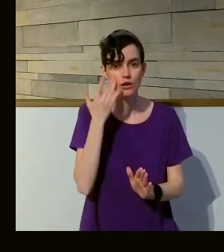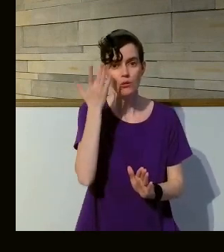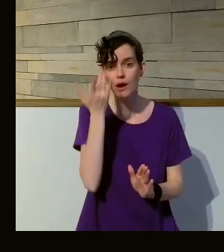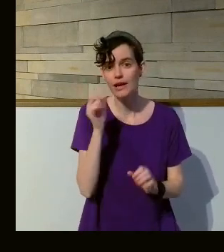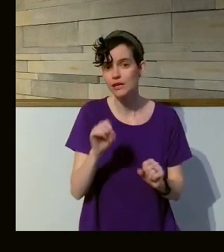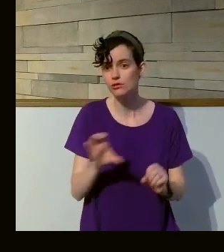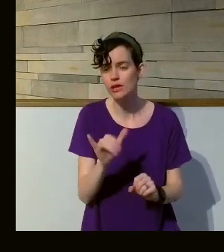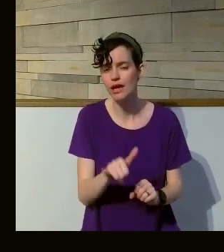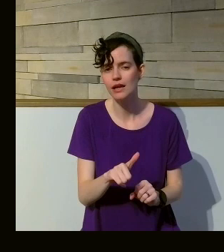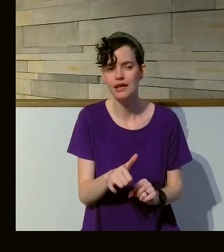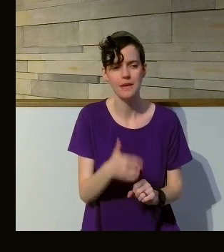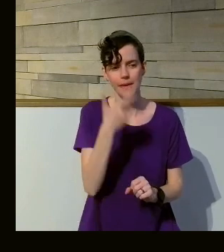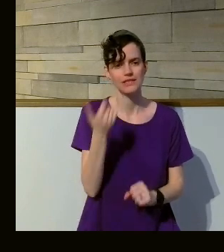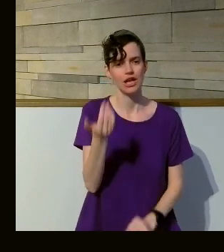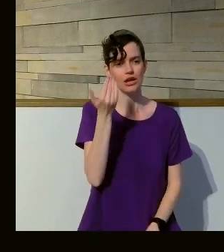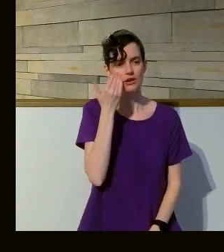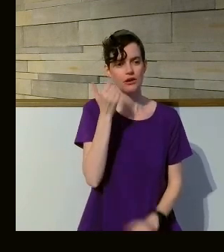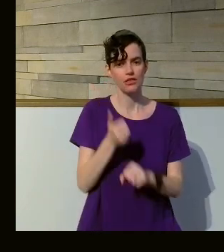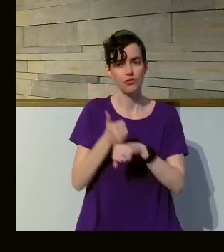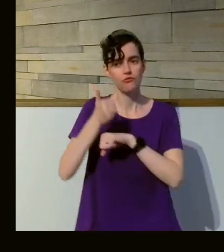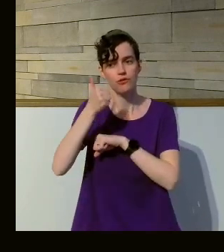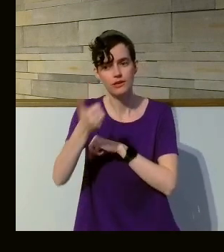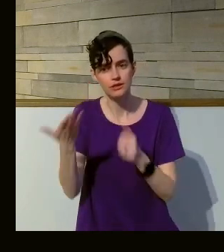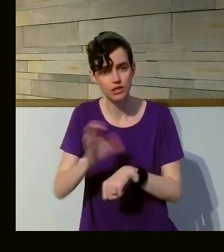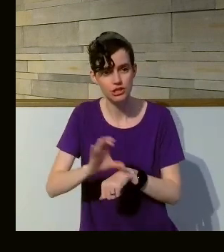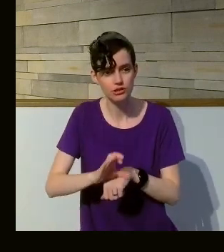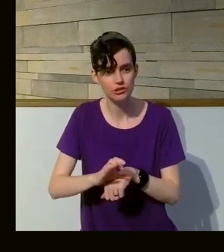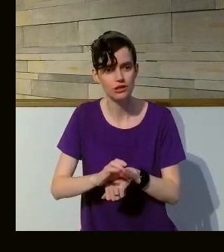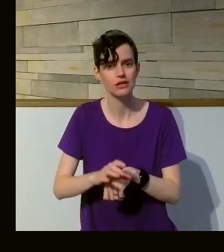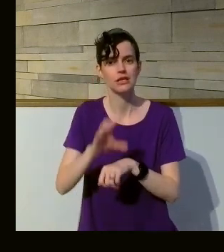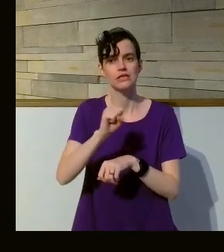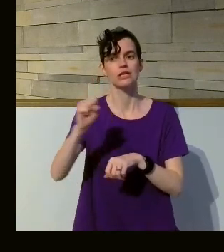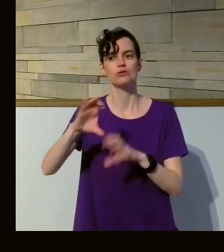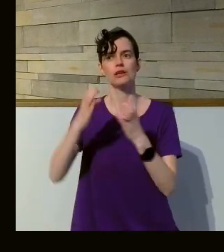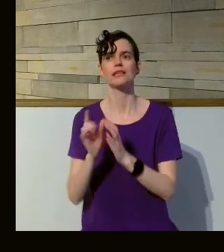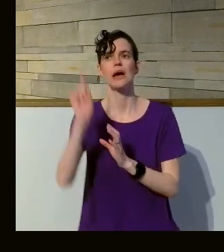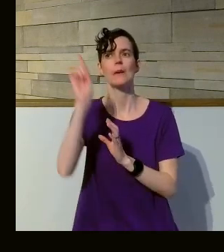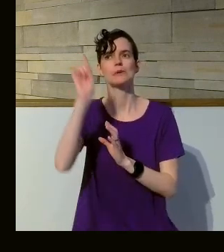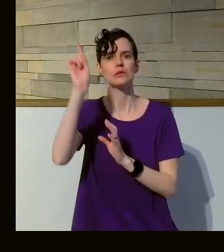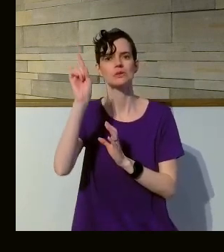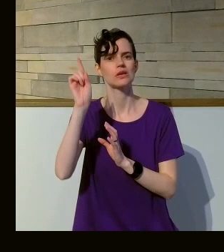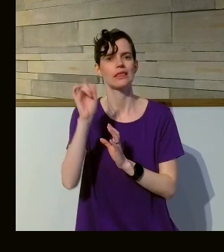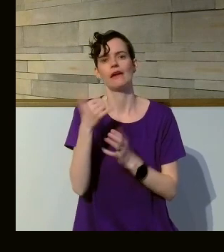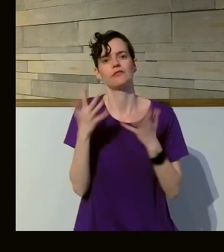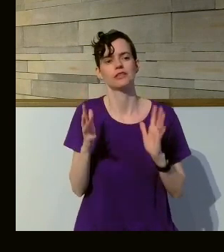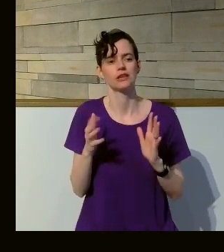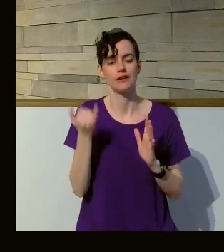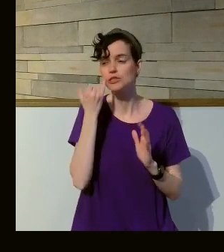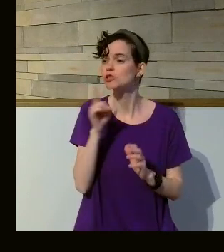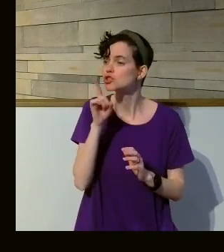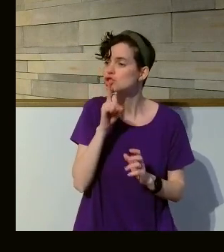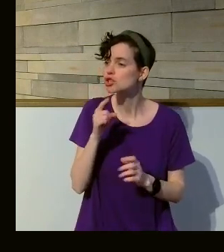do that? It's because I knew the furthest point she was going to go in the church was a Sunday school class upstairs, and that was it. Now, if she'd have said,